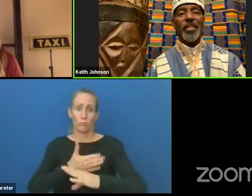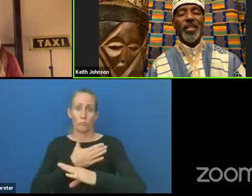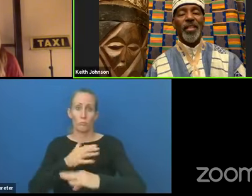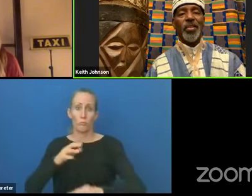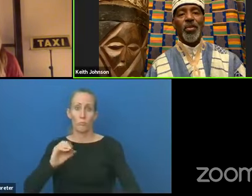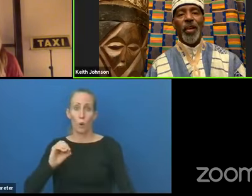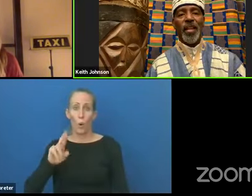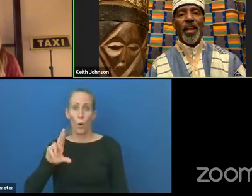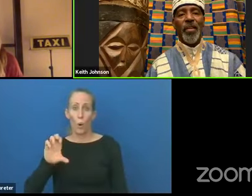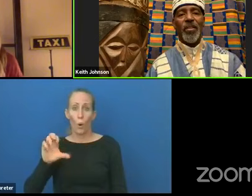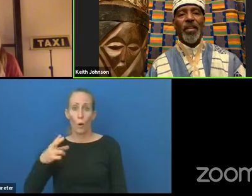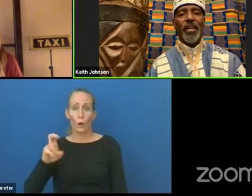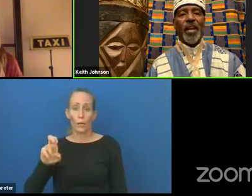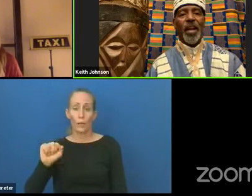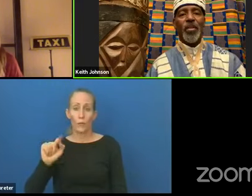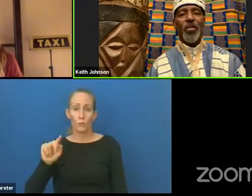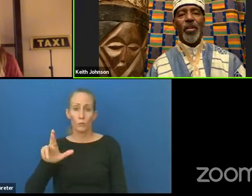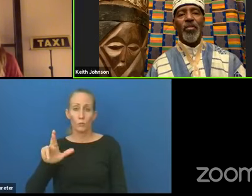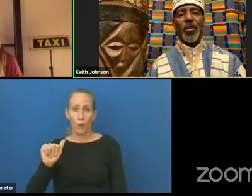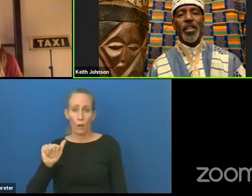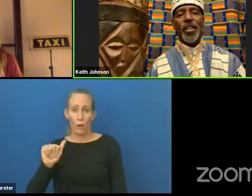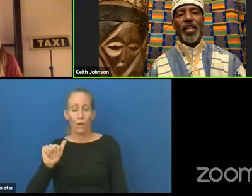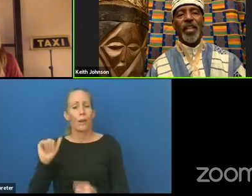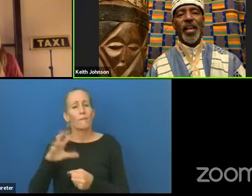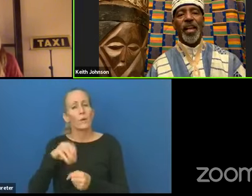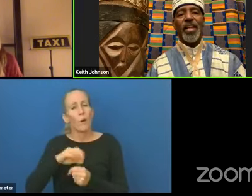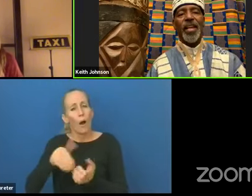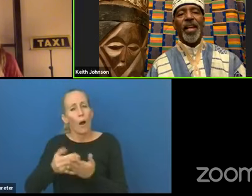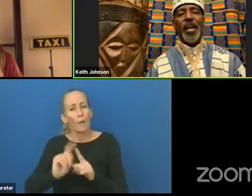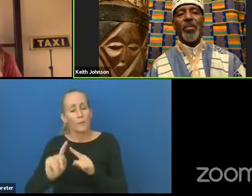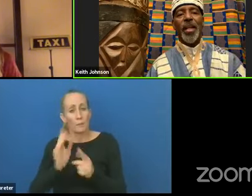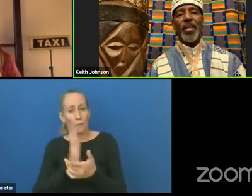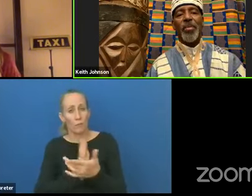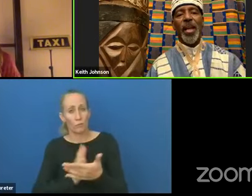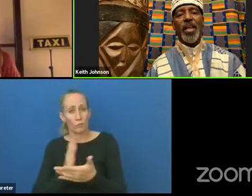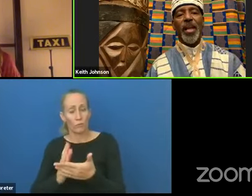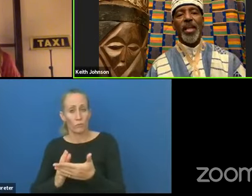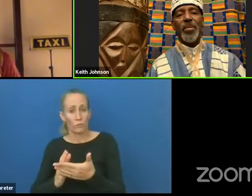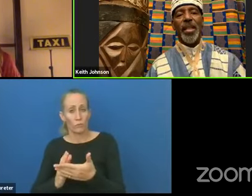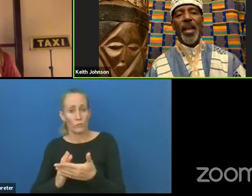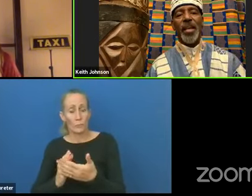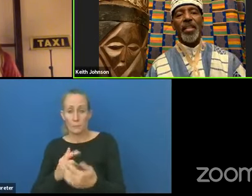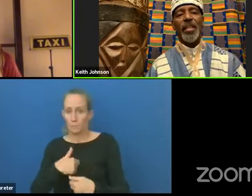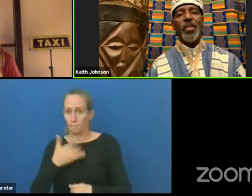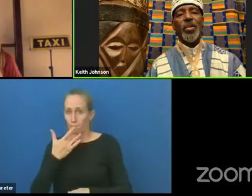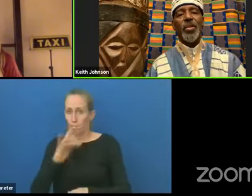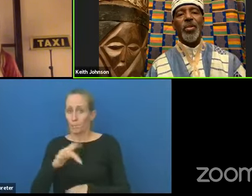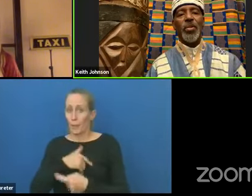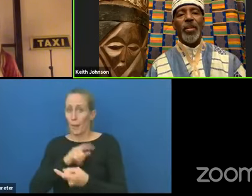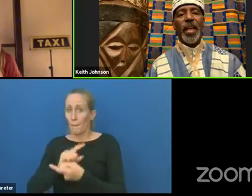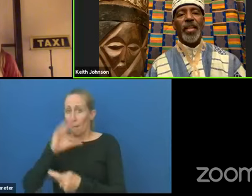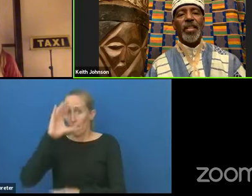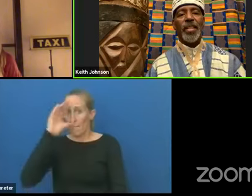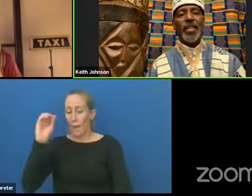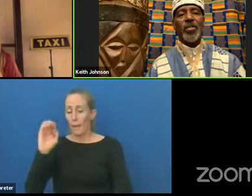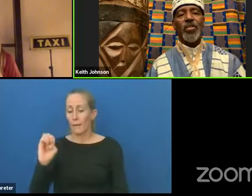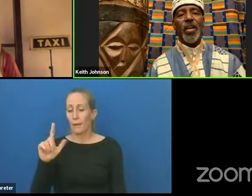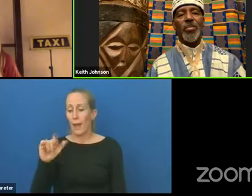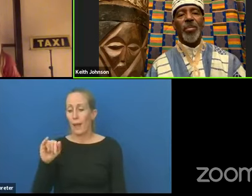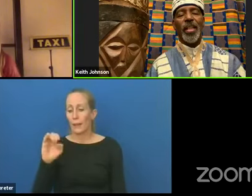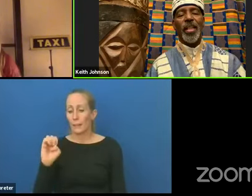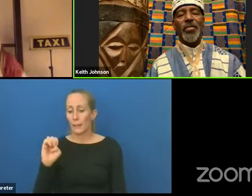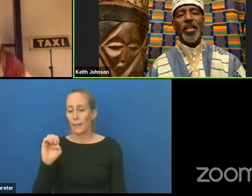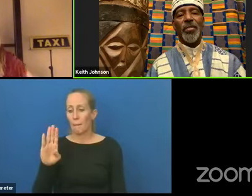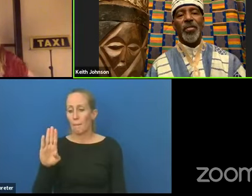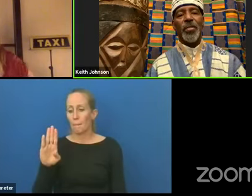parts. So right now, I've been very fortunate that I met the man, Elie Manette, who created the steel